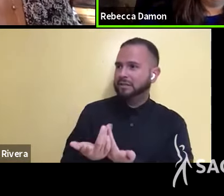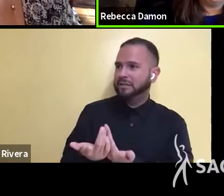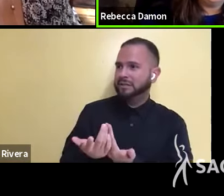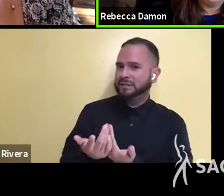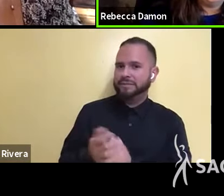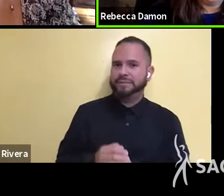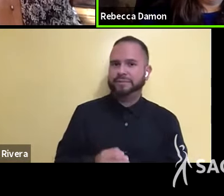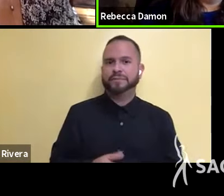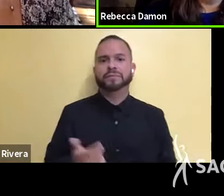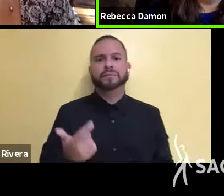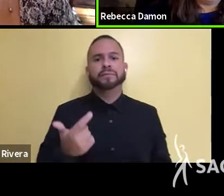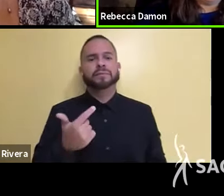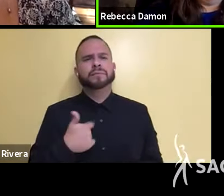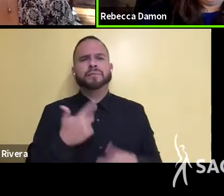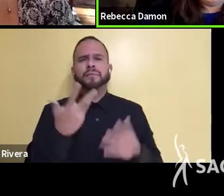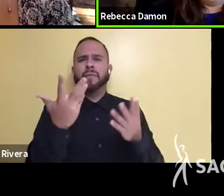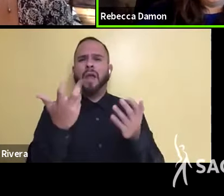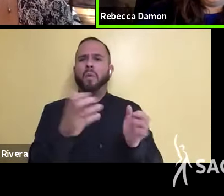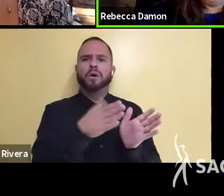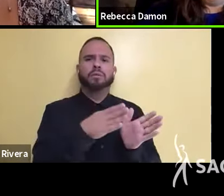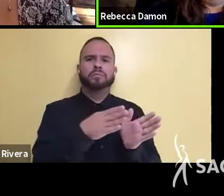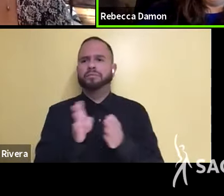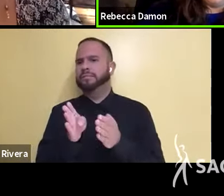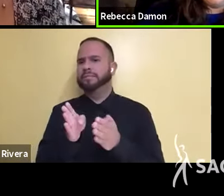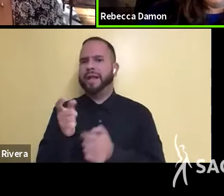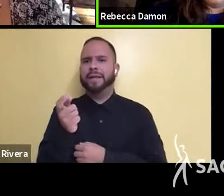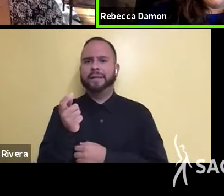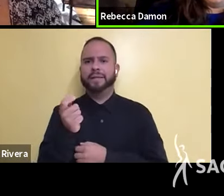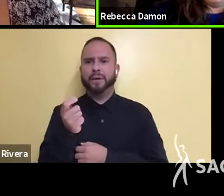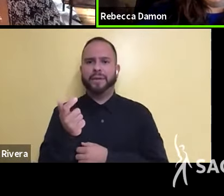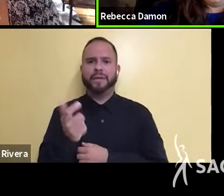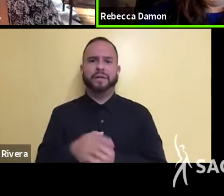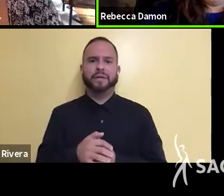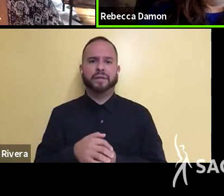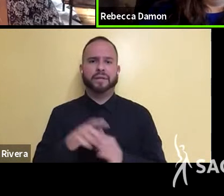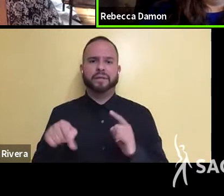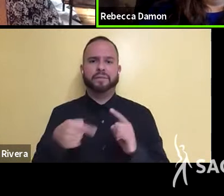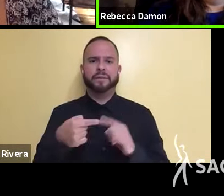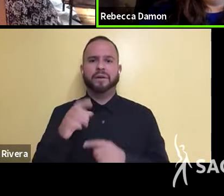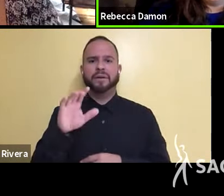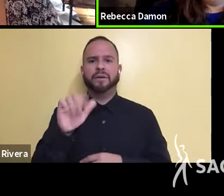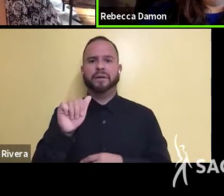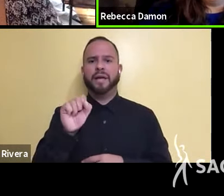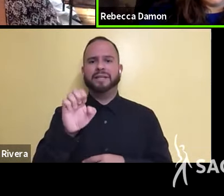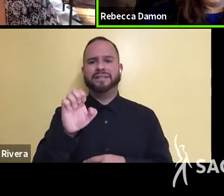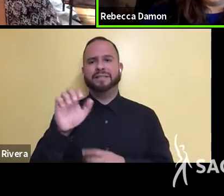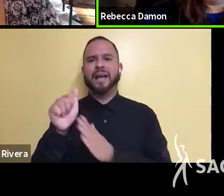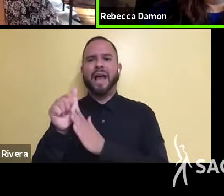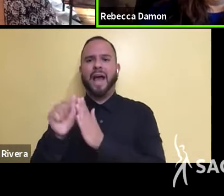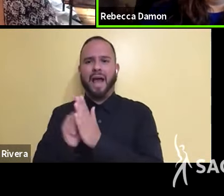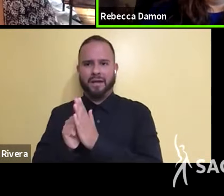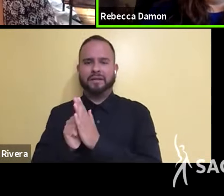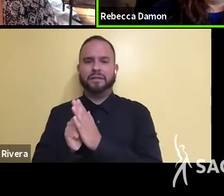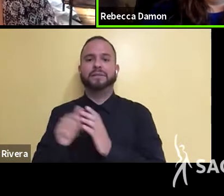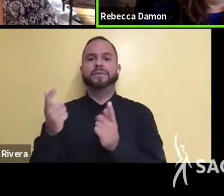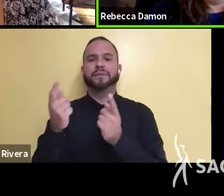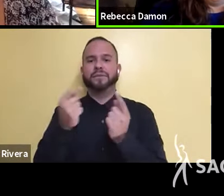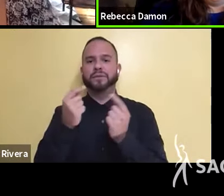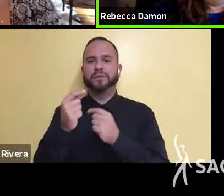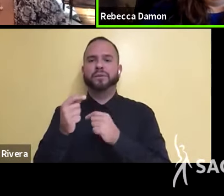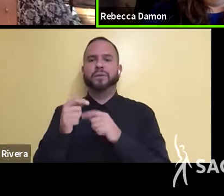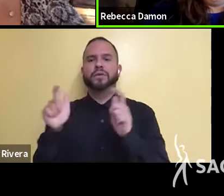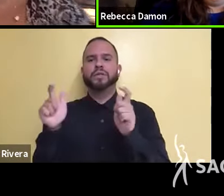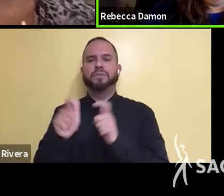I'd love to shift gears for a second and ask you a little bit about the CASE Act, obviously, which will establish a small claims